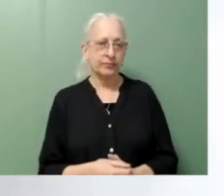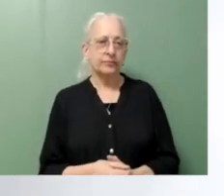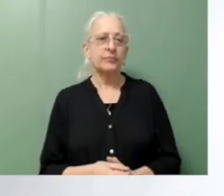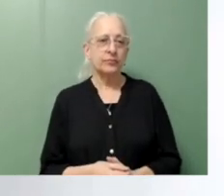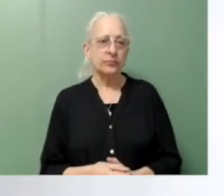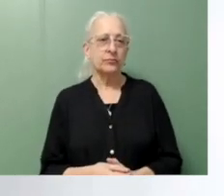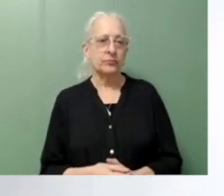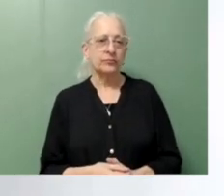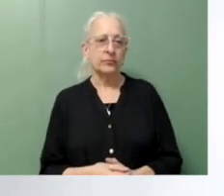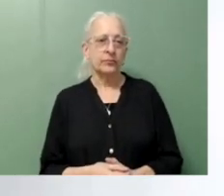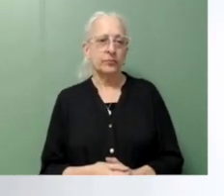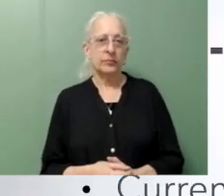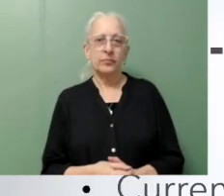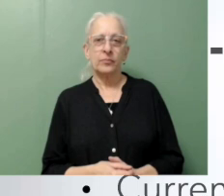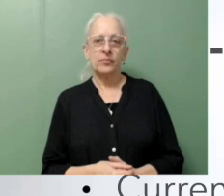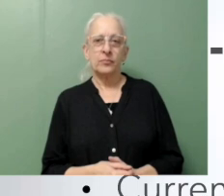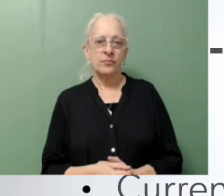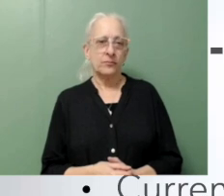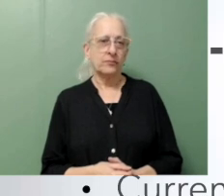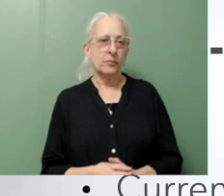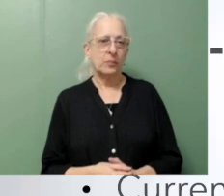Next slide, please.